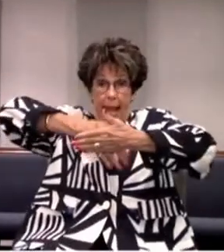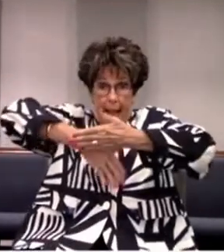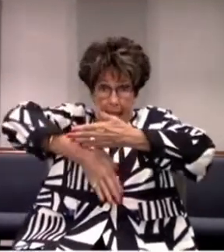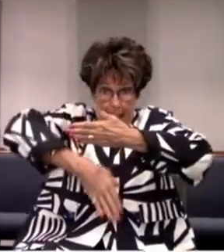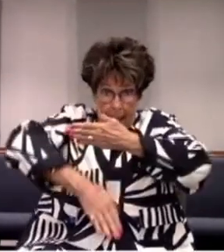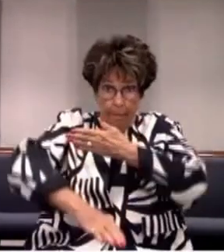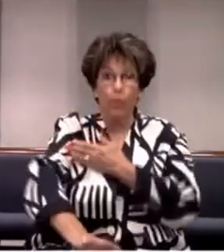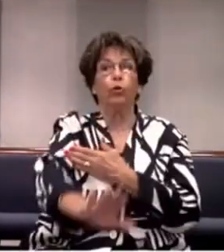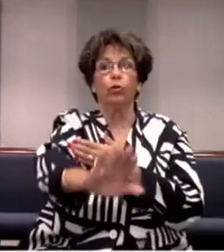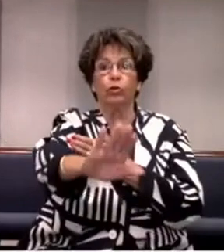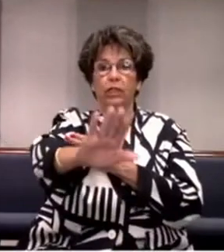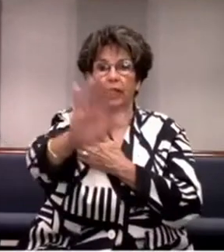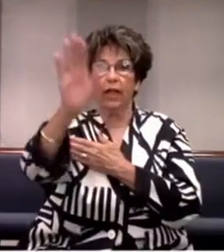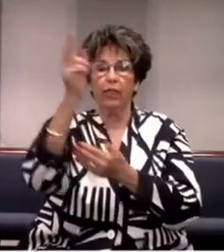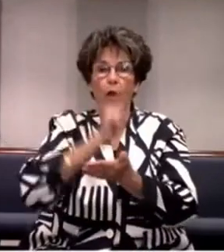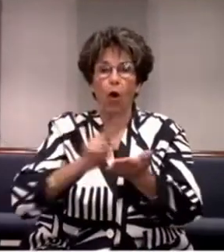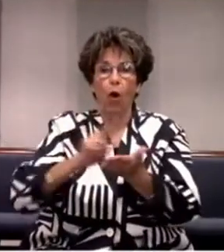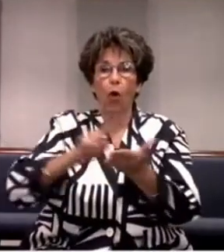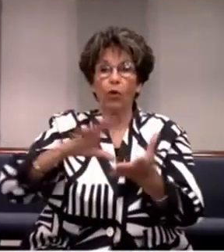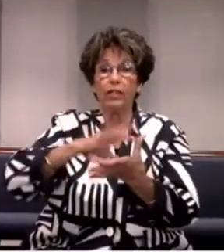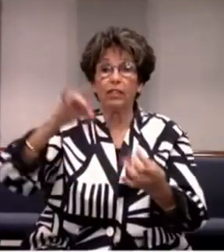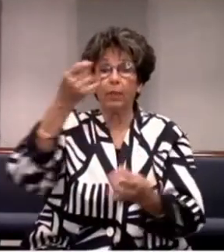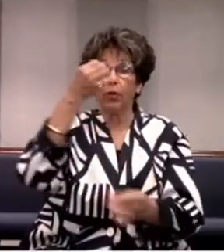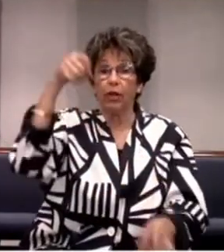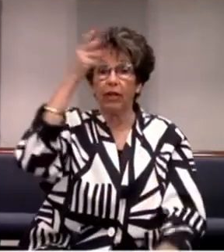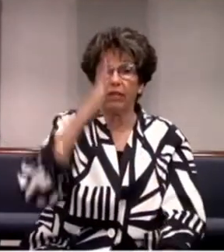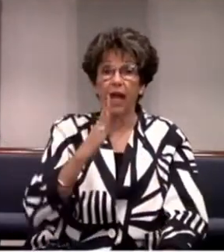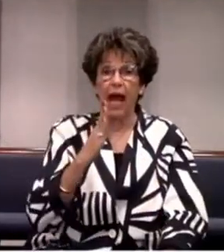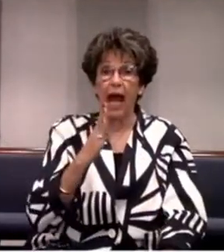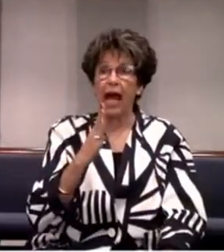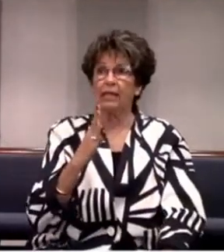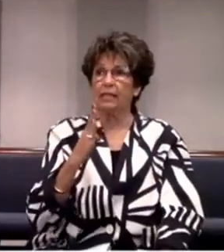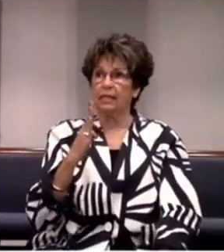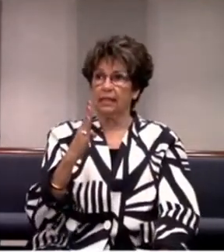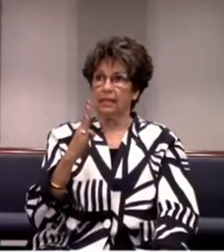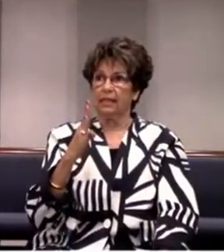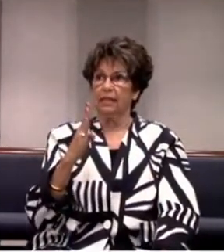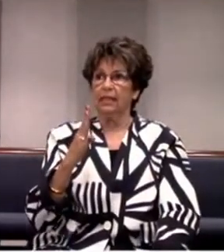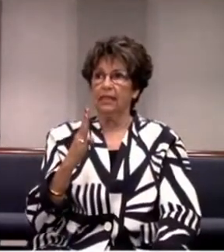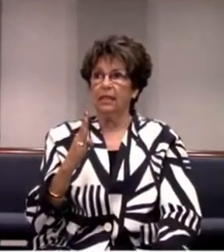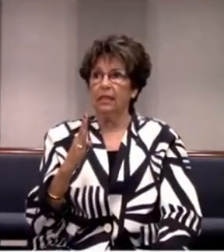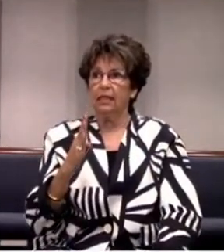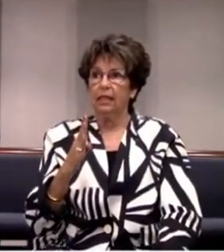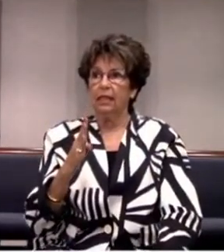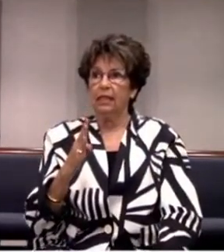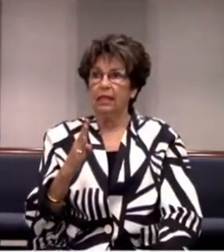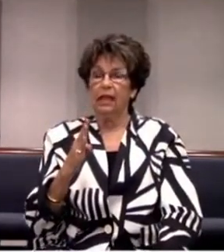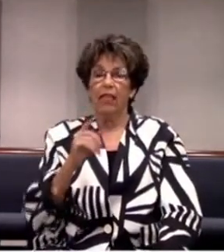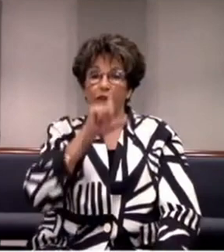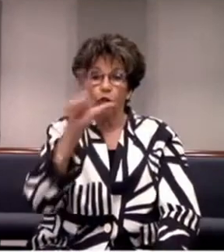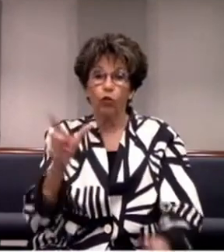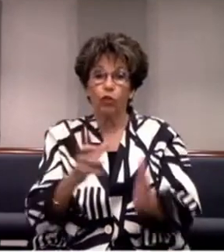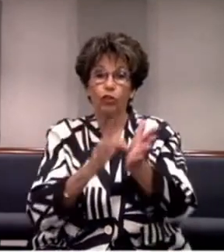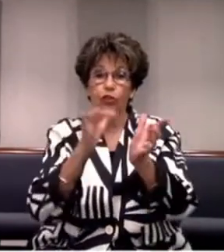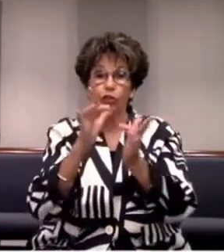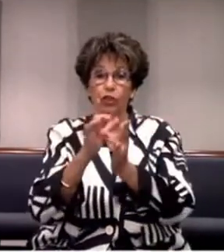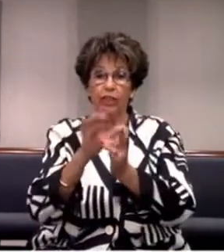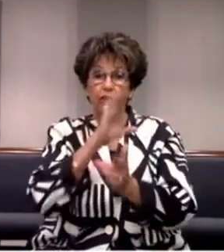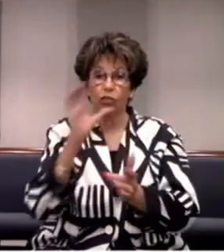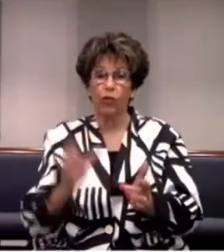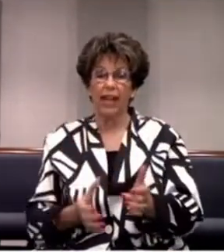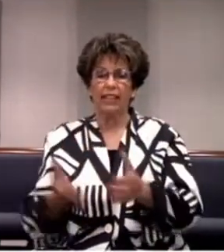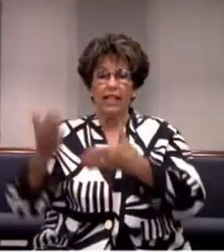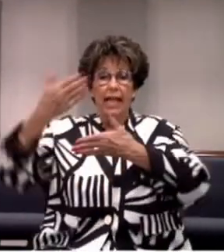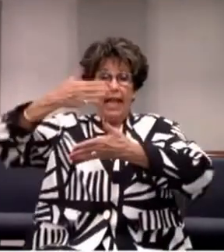of God, as I have believed on the Lord Jesus Christ, immerses me into the body